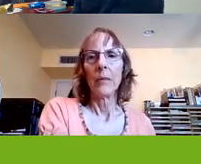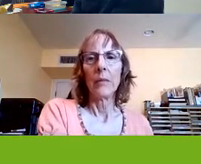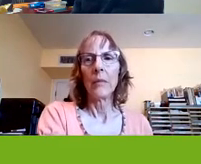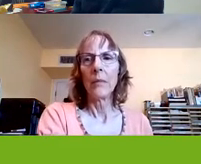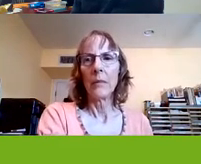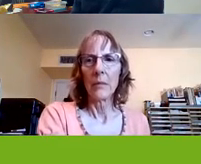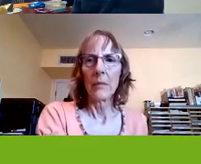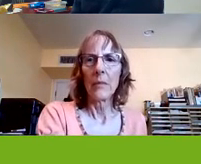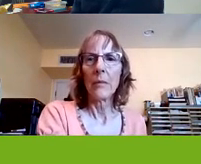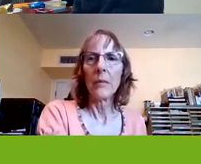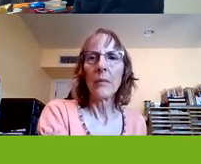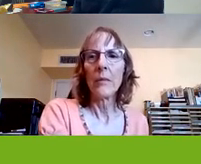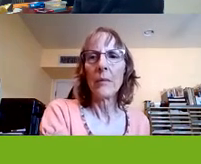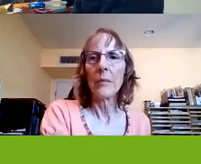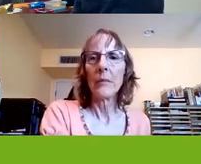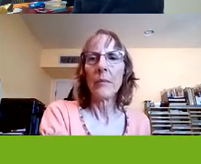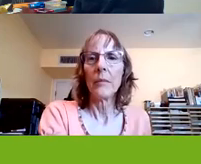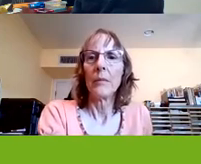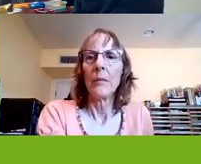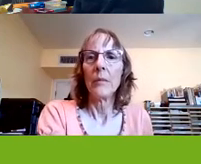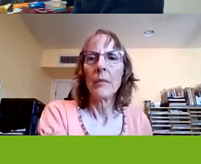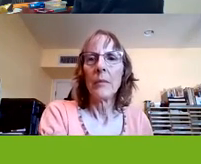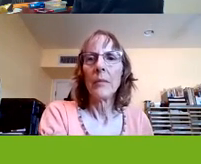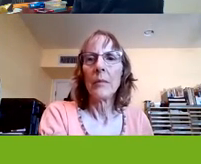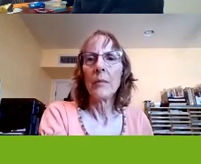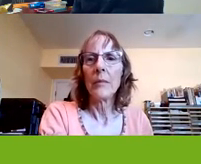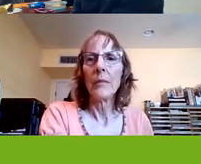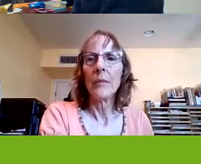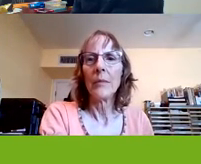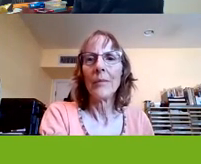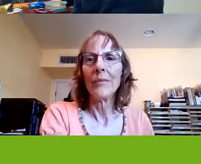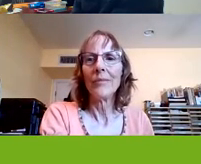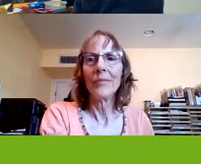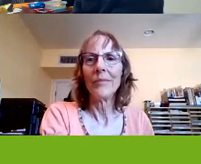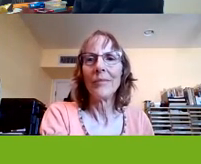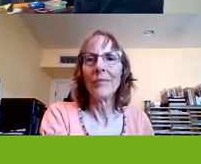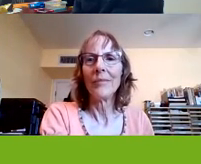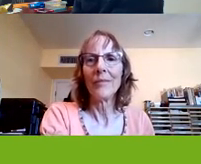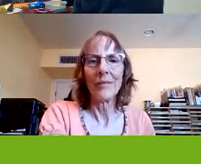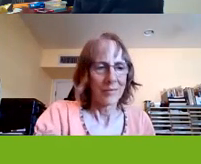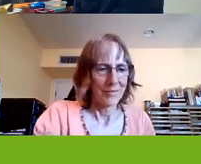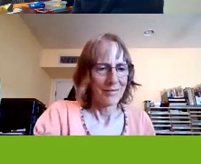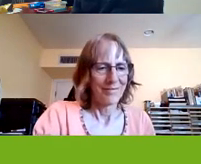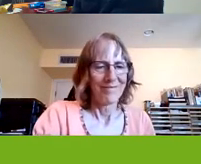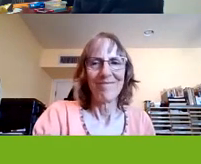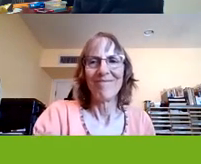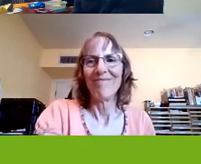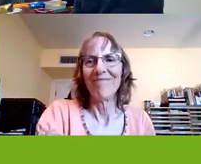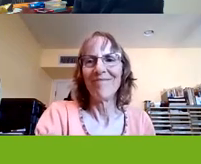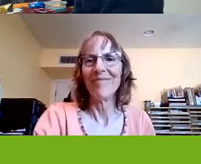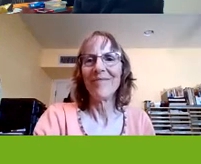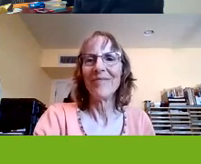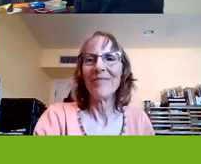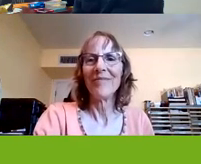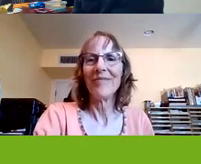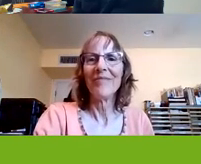I've always used our conference lines. But then the conference lines went away. So then I had to tolerate using Zoom. And I'm like,